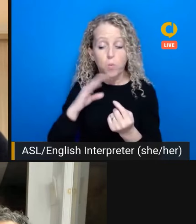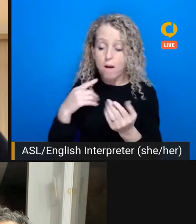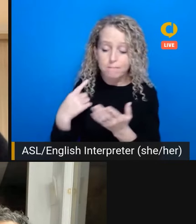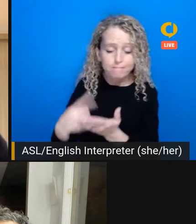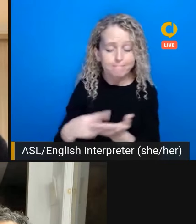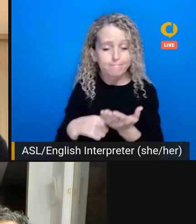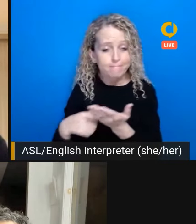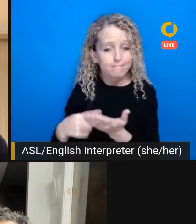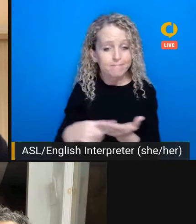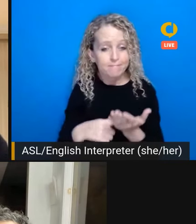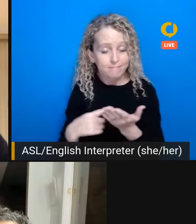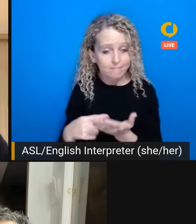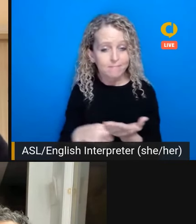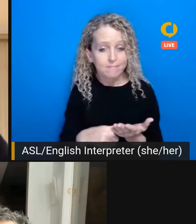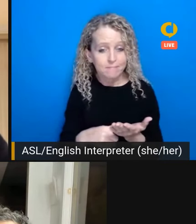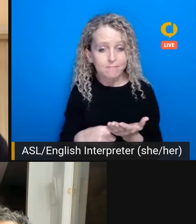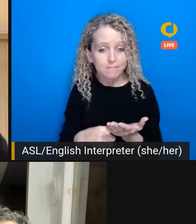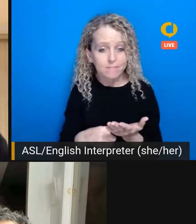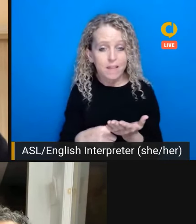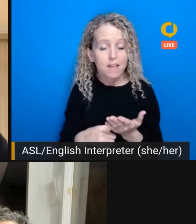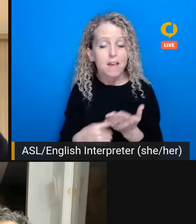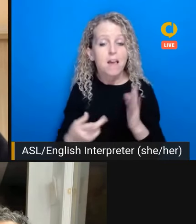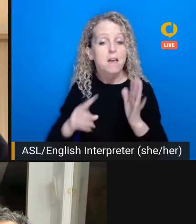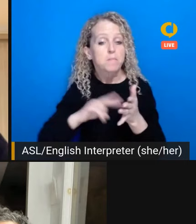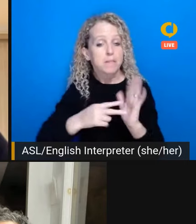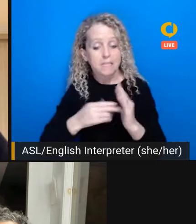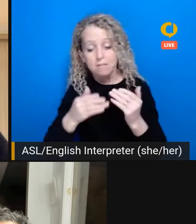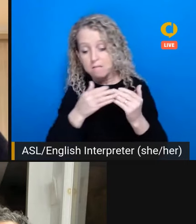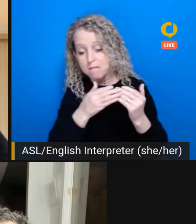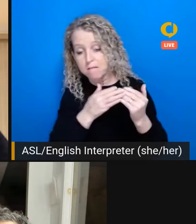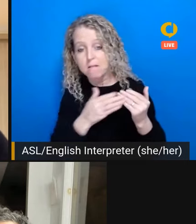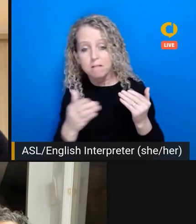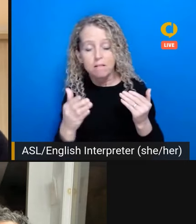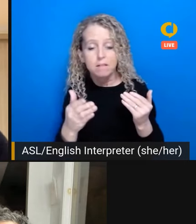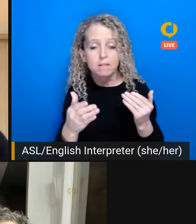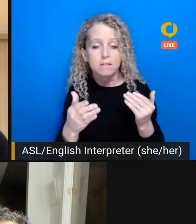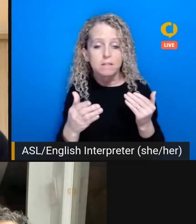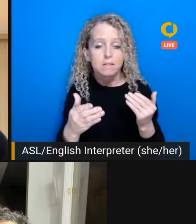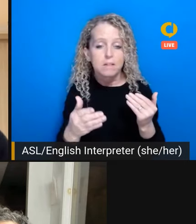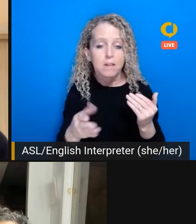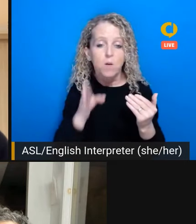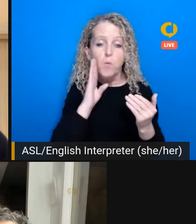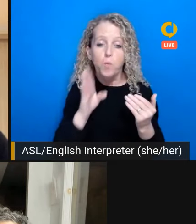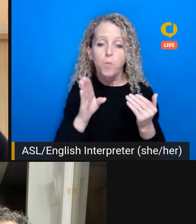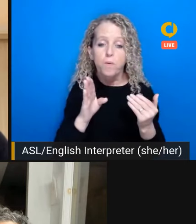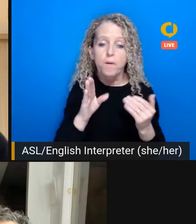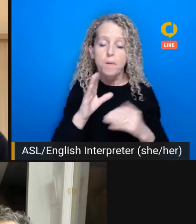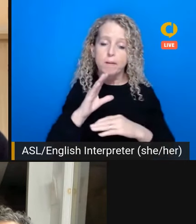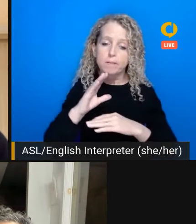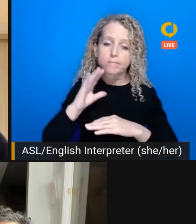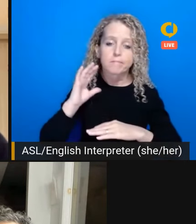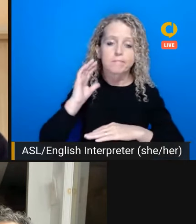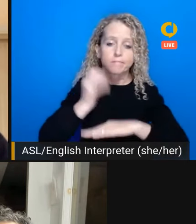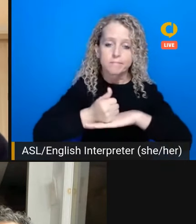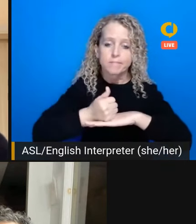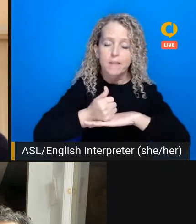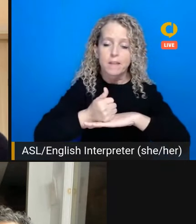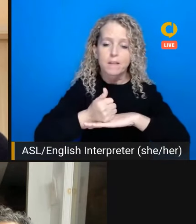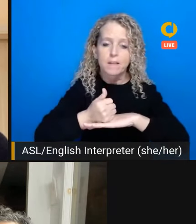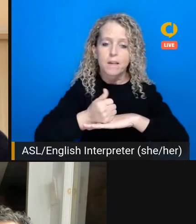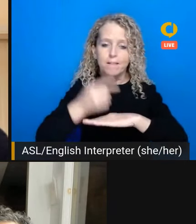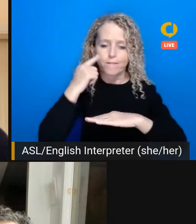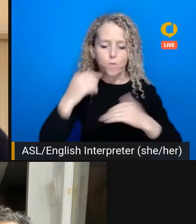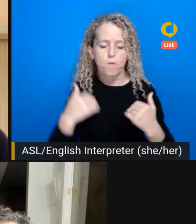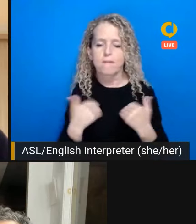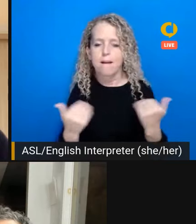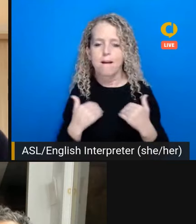are going to be able to roll out similar type of initiatives for our young